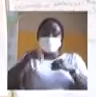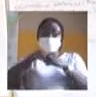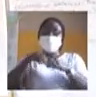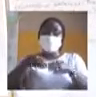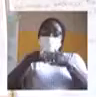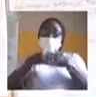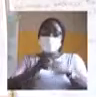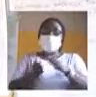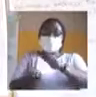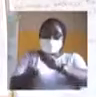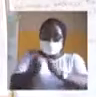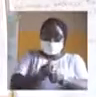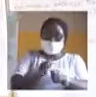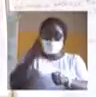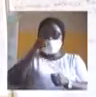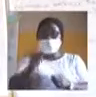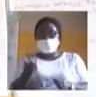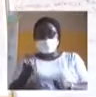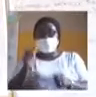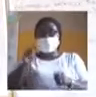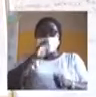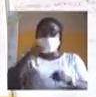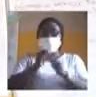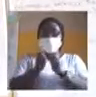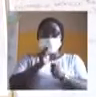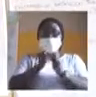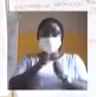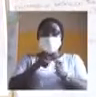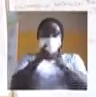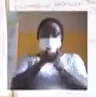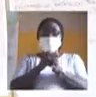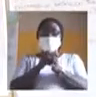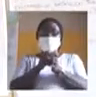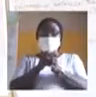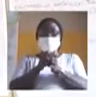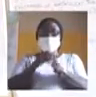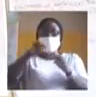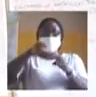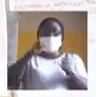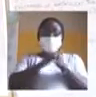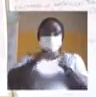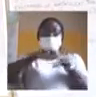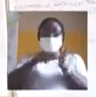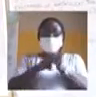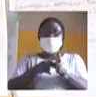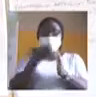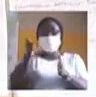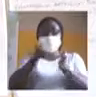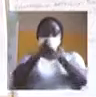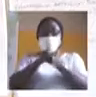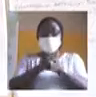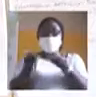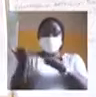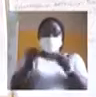competitive demand. In other words, those demands, they serve the same purpose or they perform similar function, such